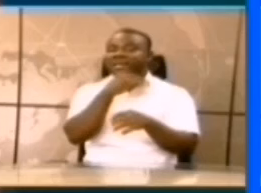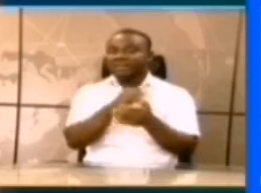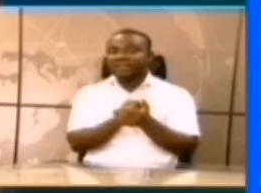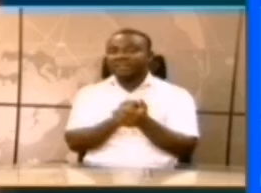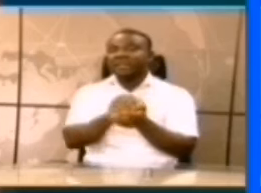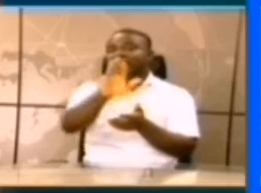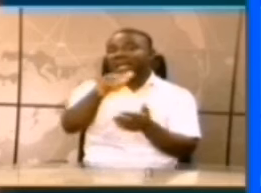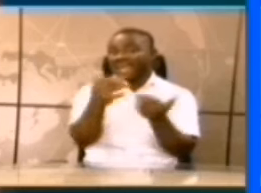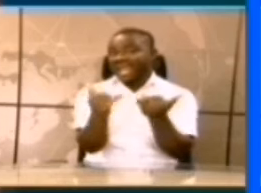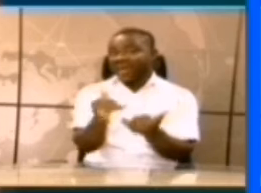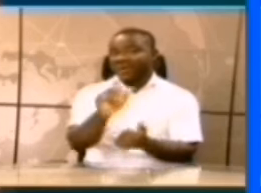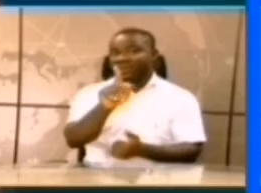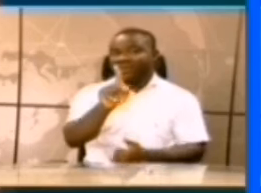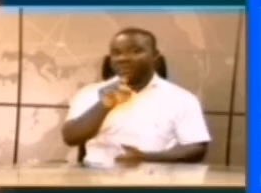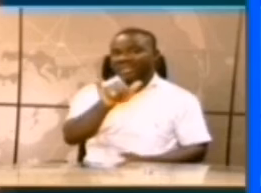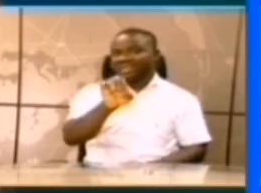Say, I'm not going to say, to Galaxy.